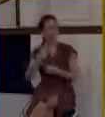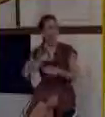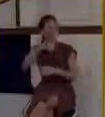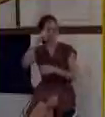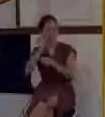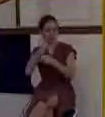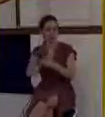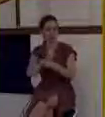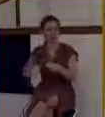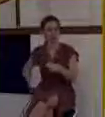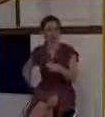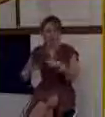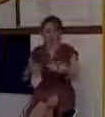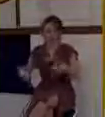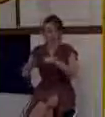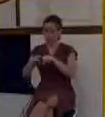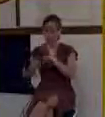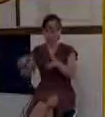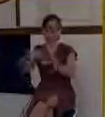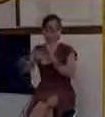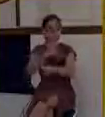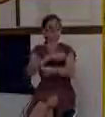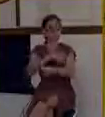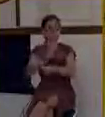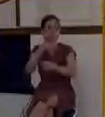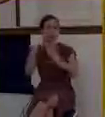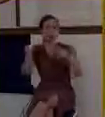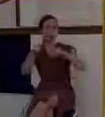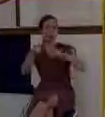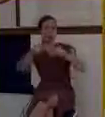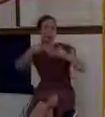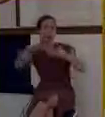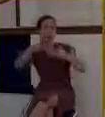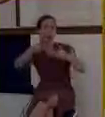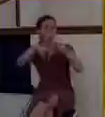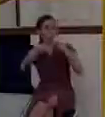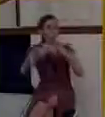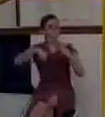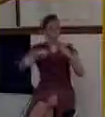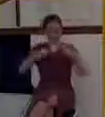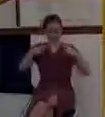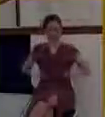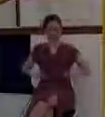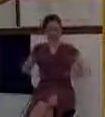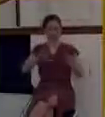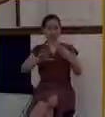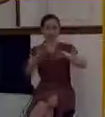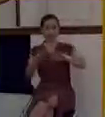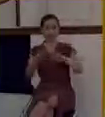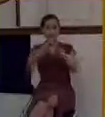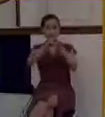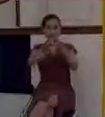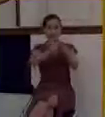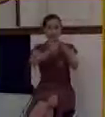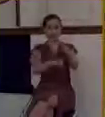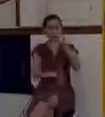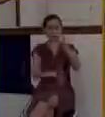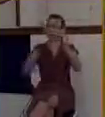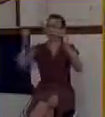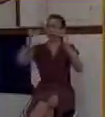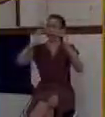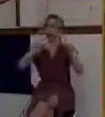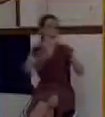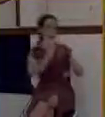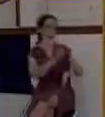resurrection power that will bring our dead bodies out of that grave and give us a resurrected, glorified body. All of our salvation is